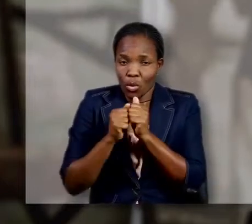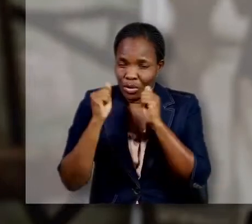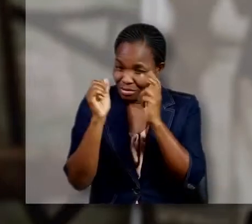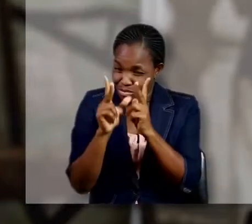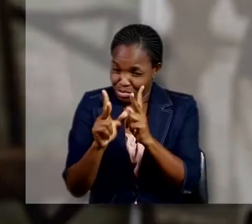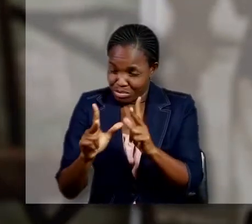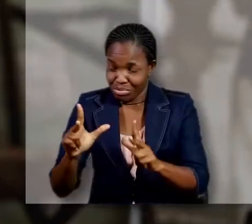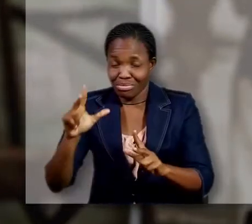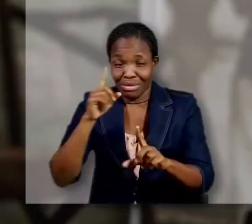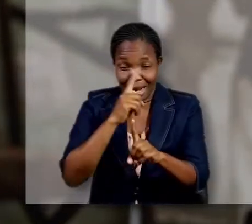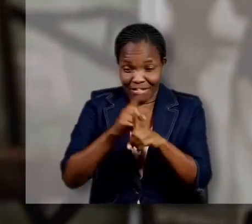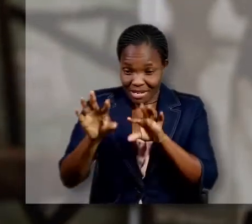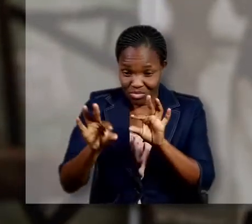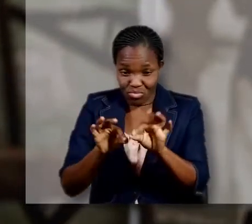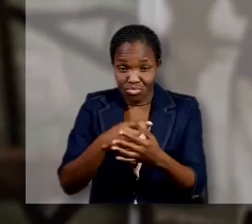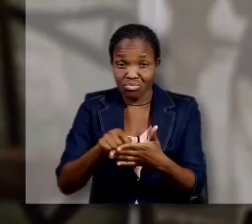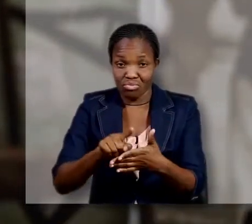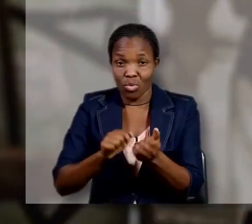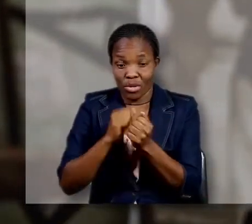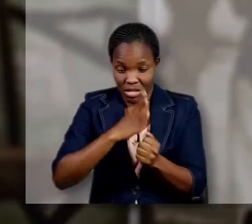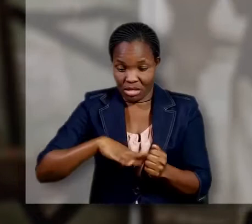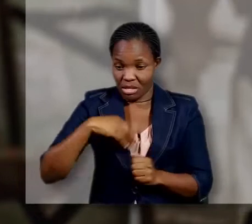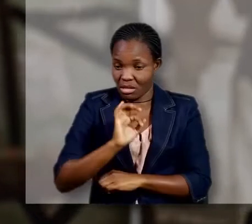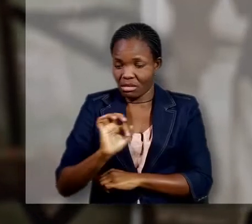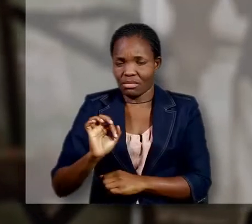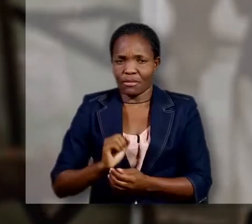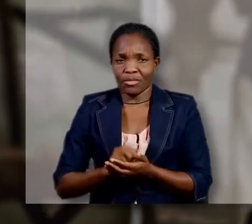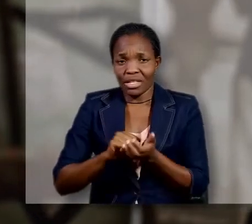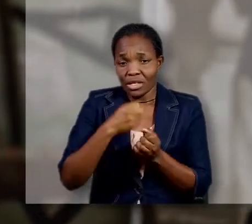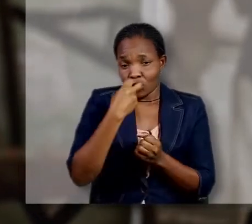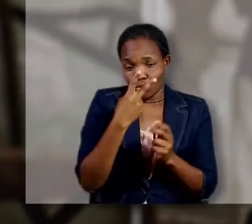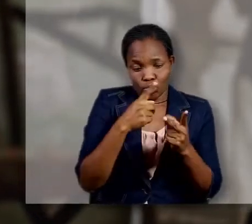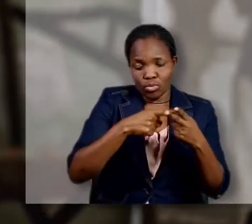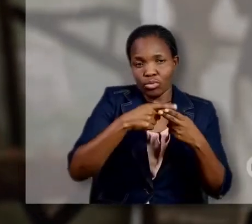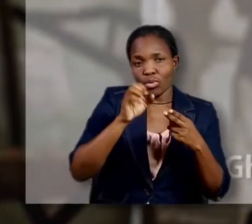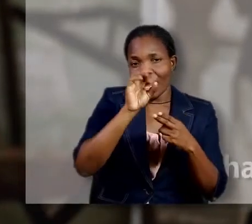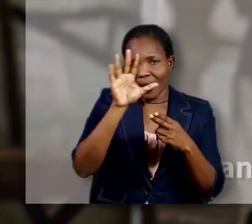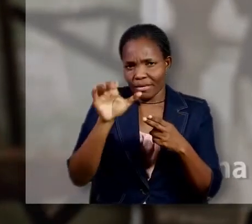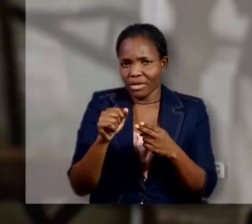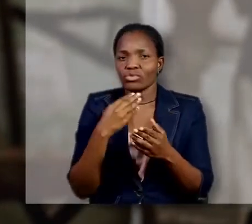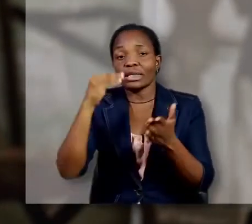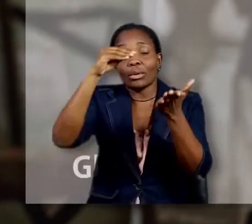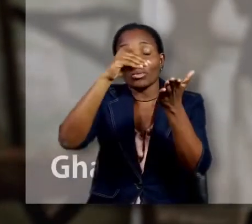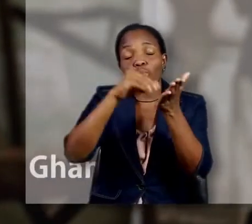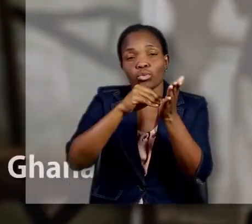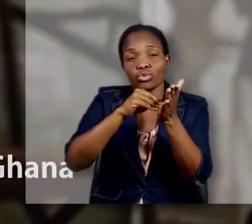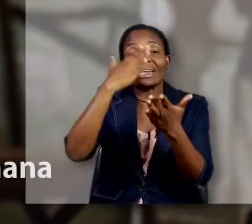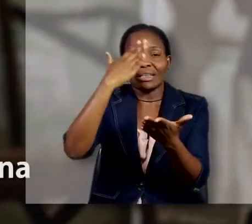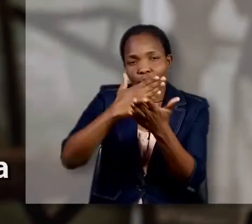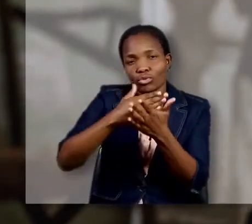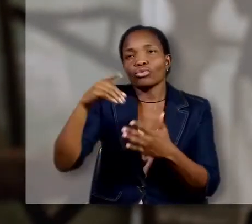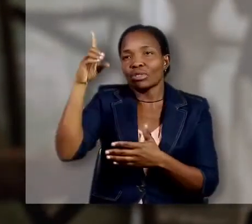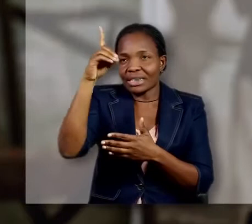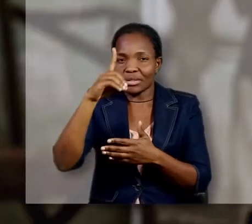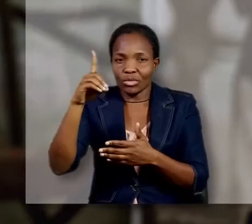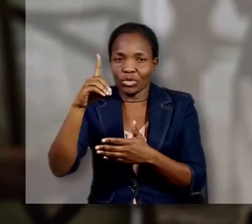African countries that can be classified as true democracies in the Western sense of the word. In a similar way, Ghana has a